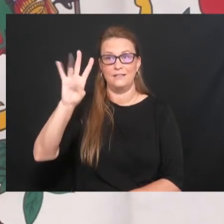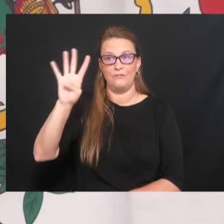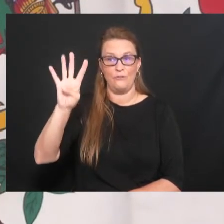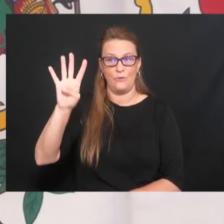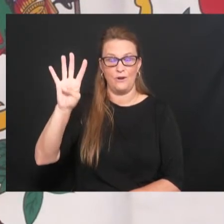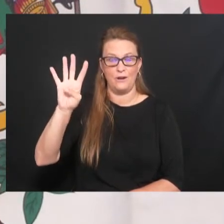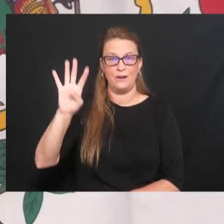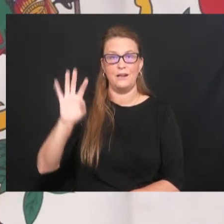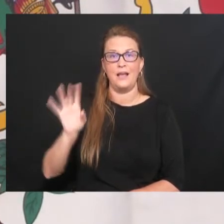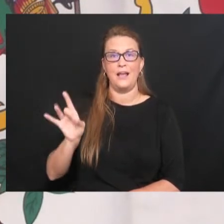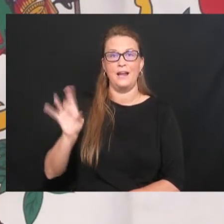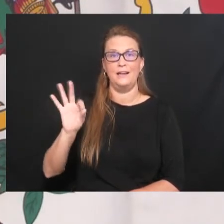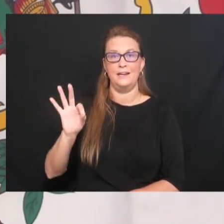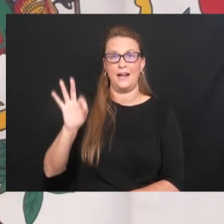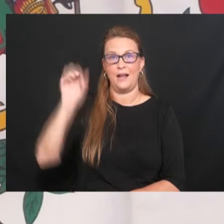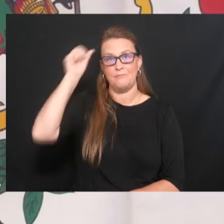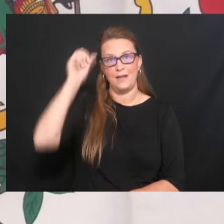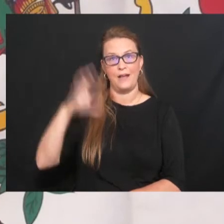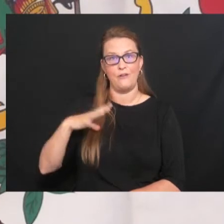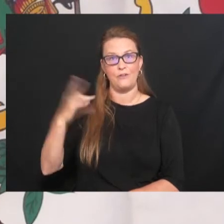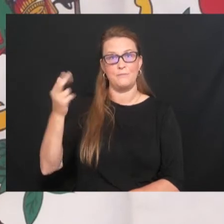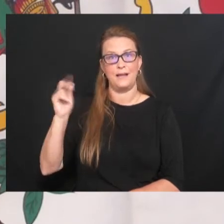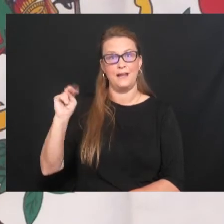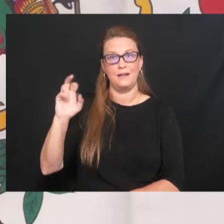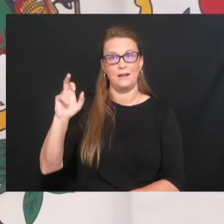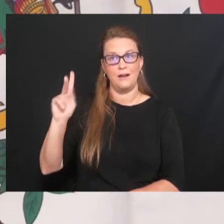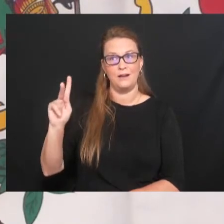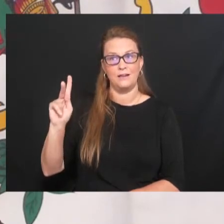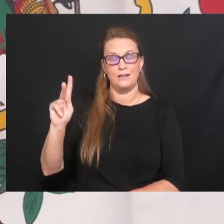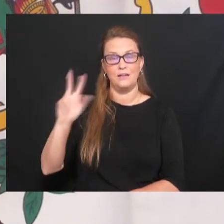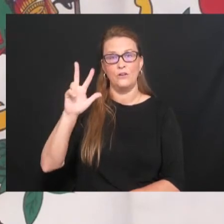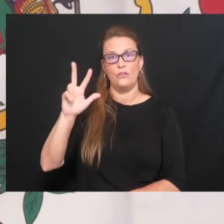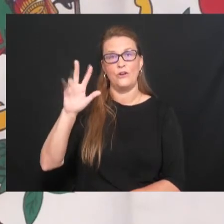3,874th death, an 89-year-old male from Hancock County. The